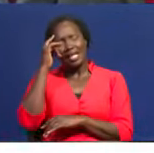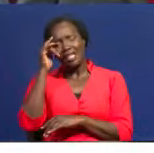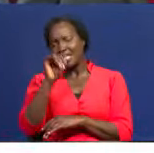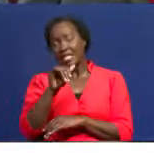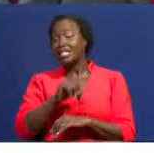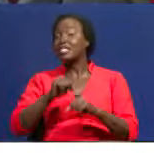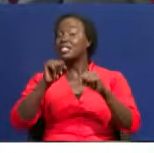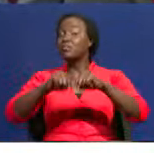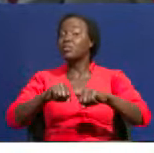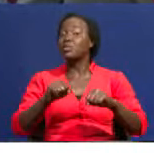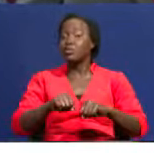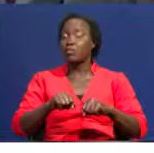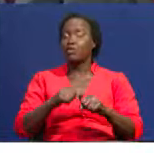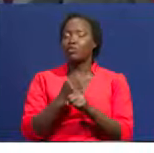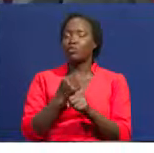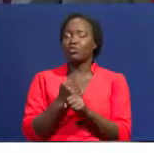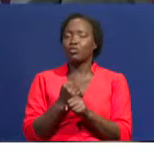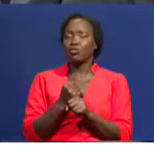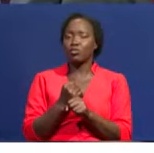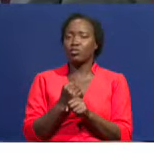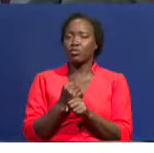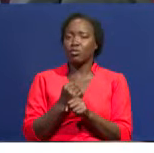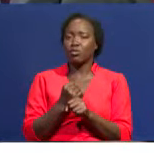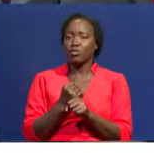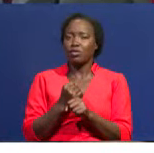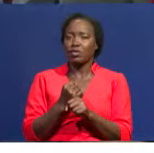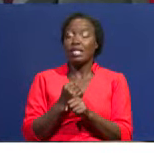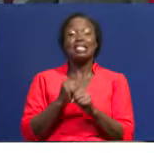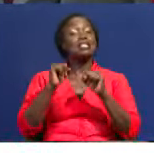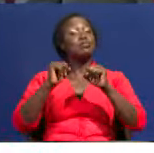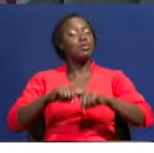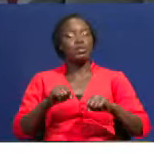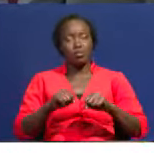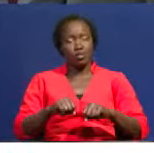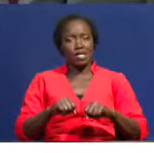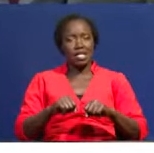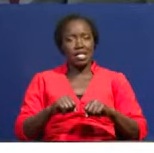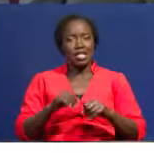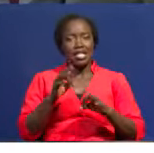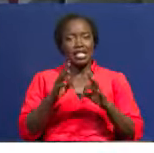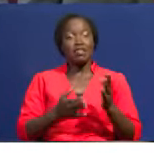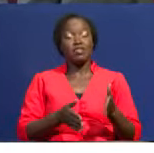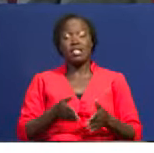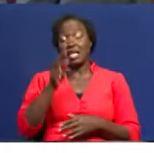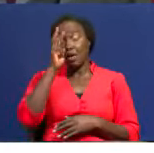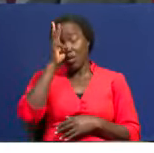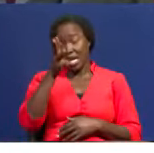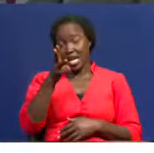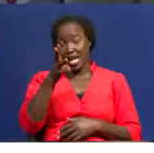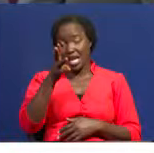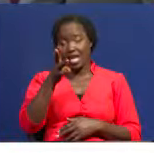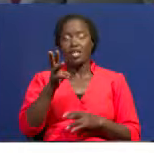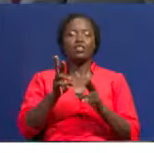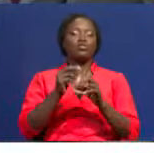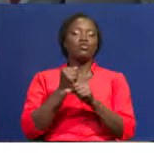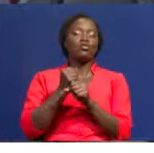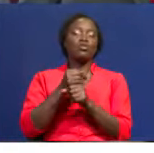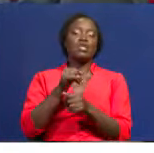it is possible to do. It is possible if there is a will to do